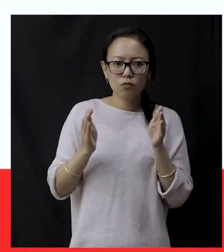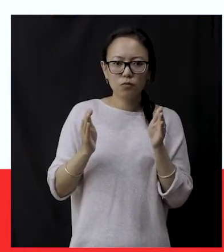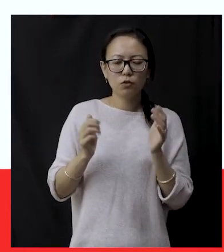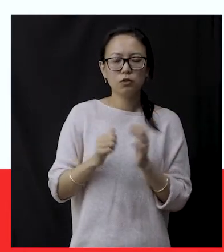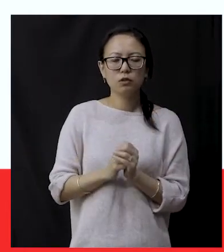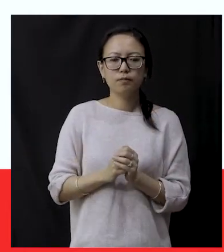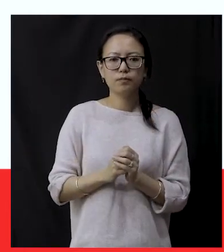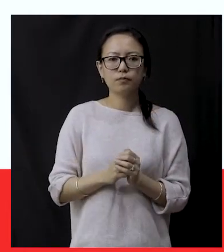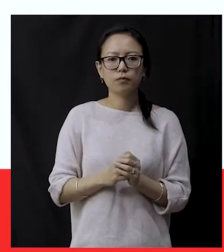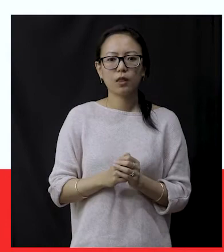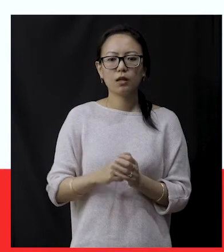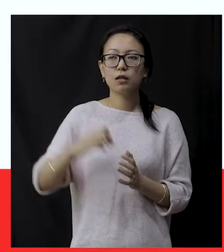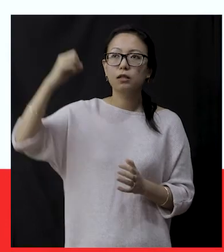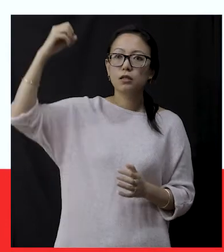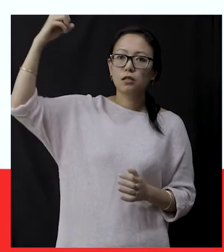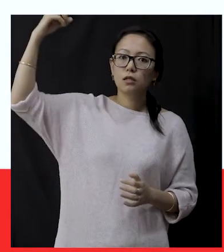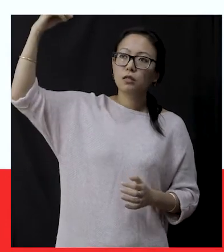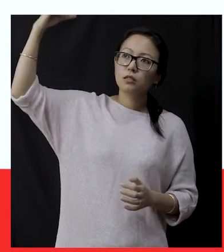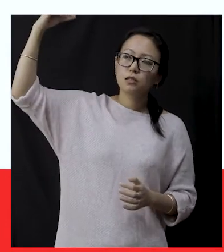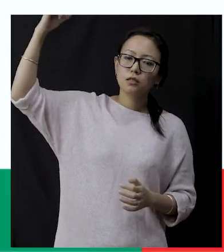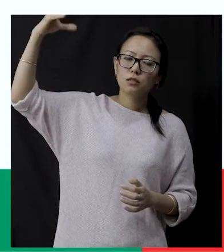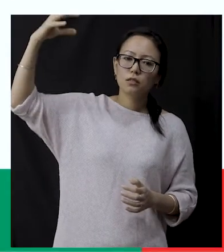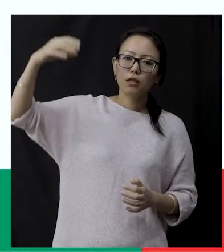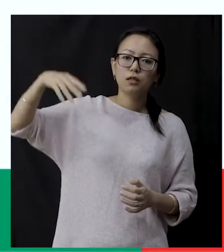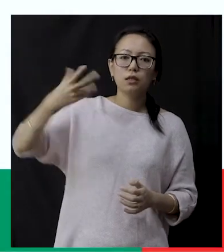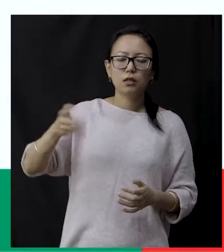Okay, now students,